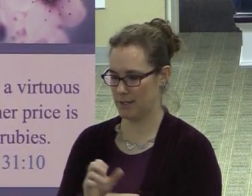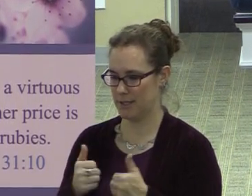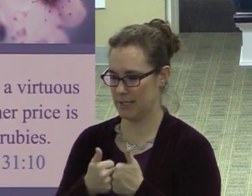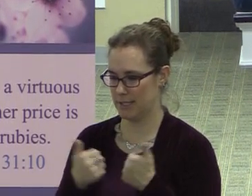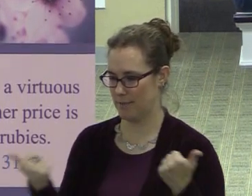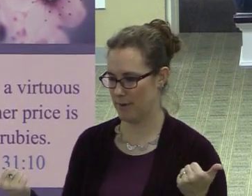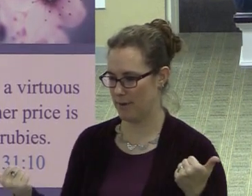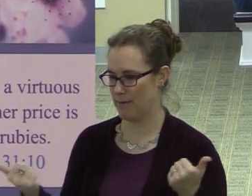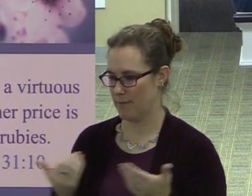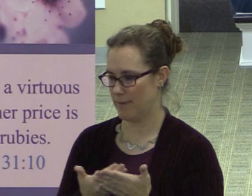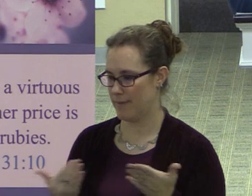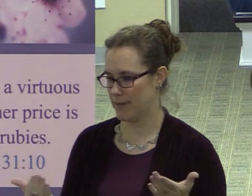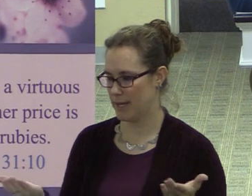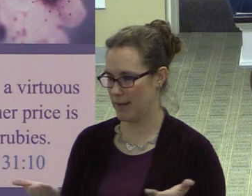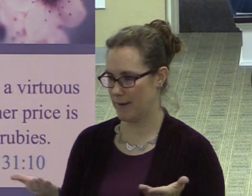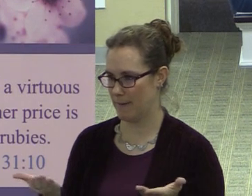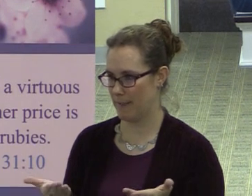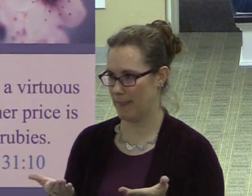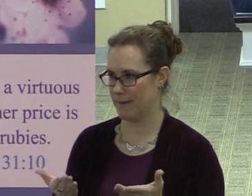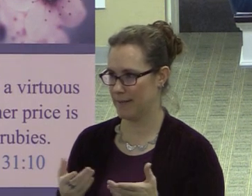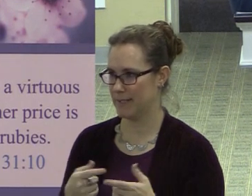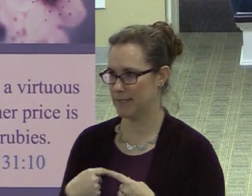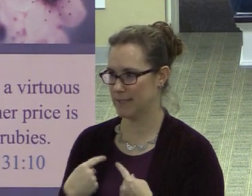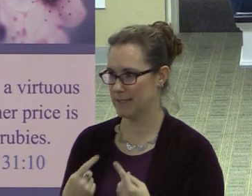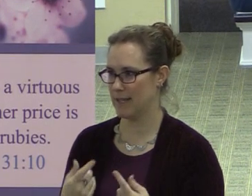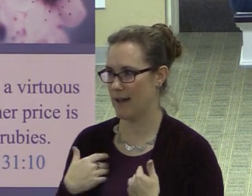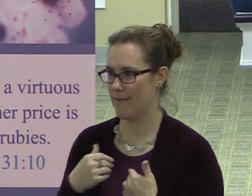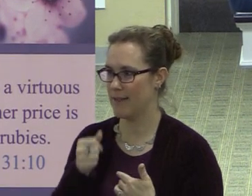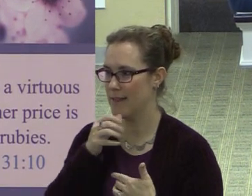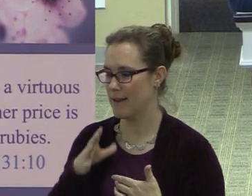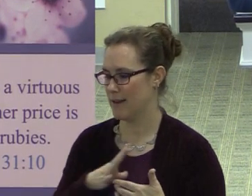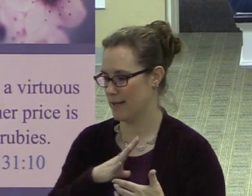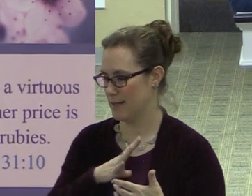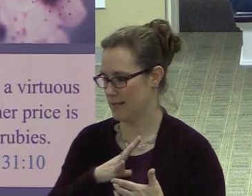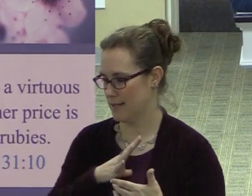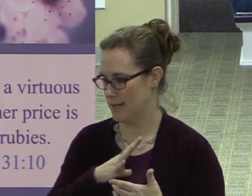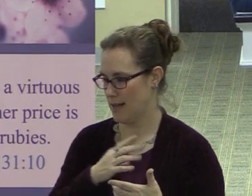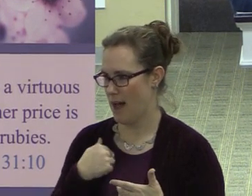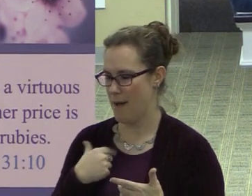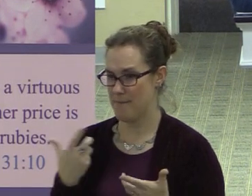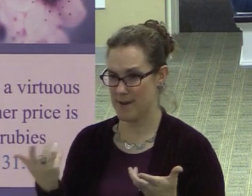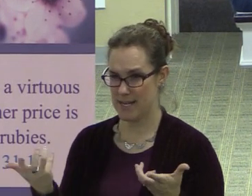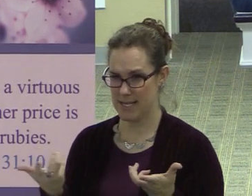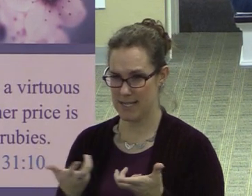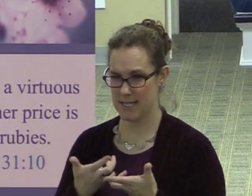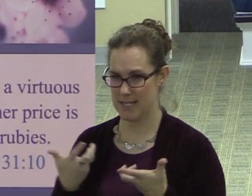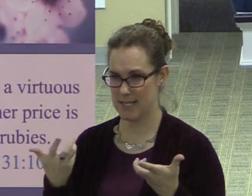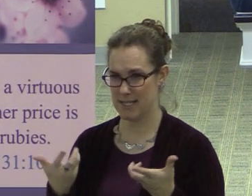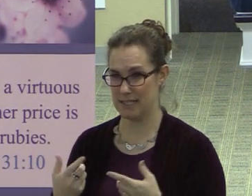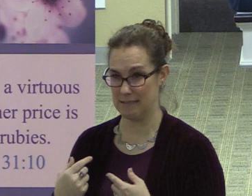from everything here, but since we did have the ladies, there's something I want to address. I've been here now